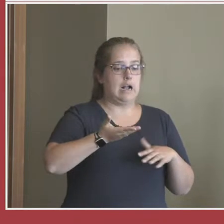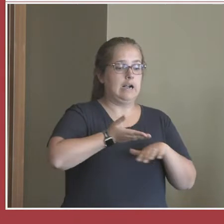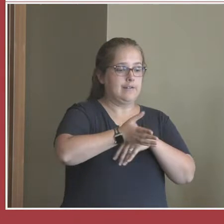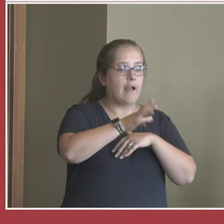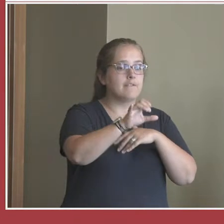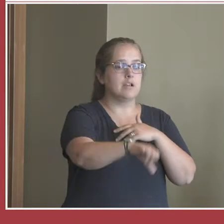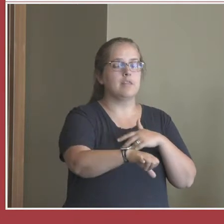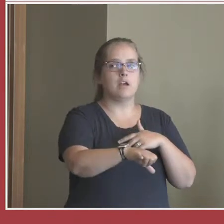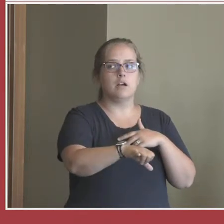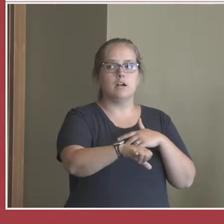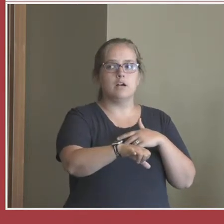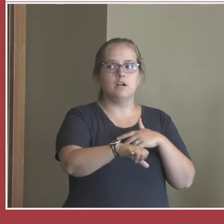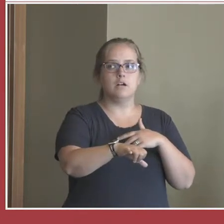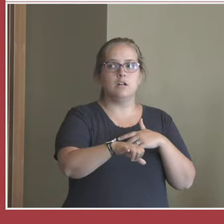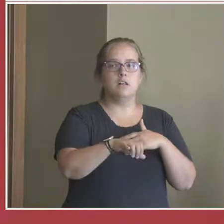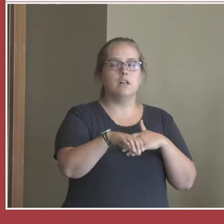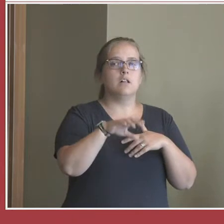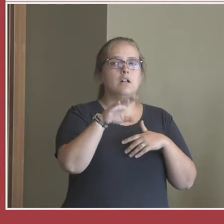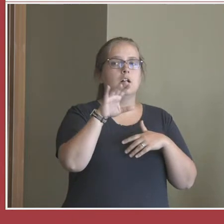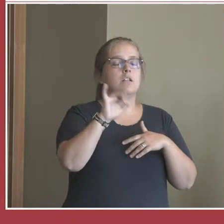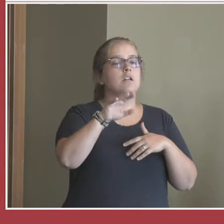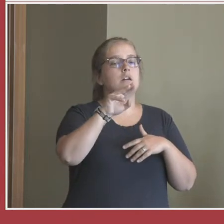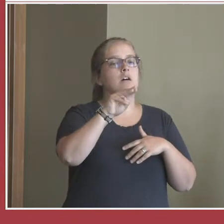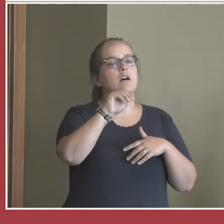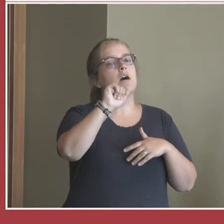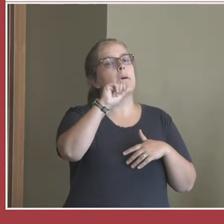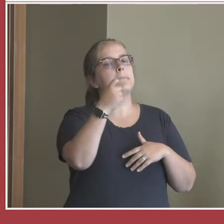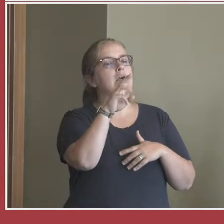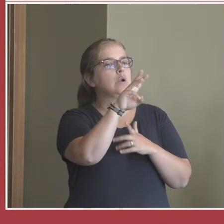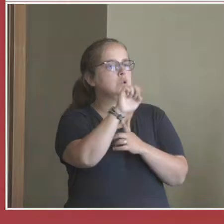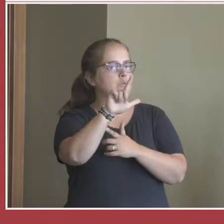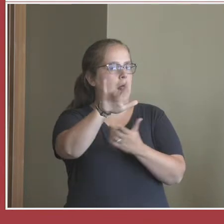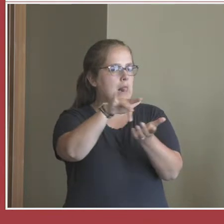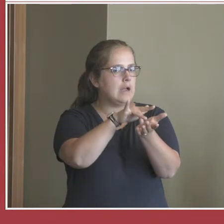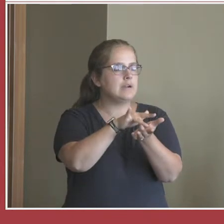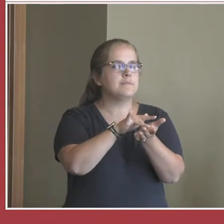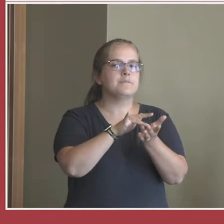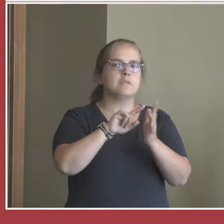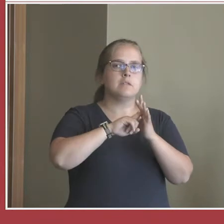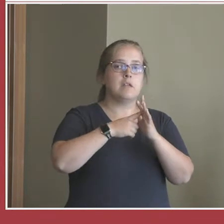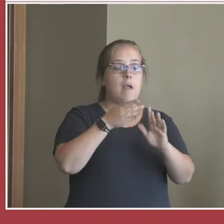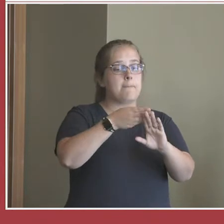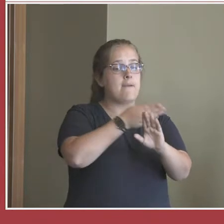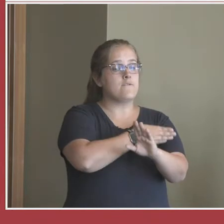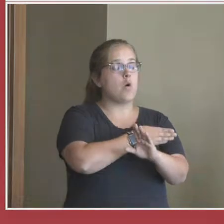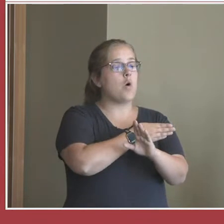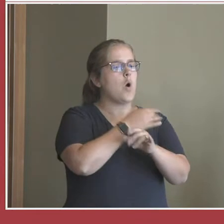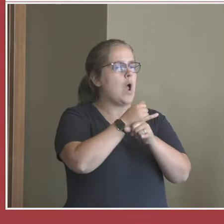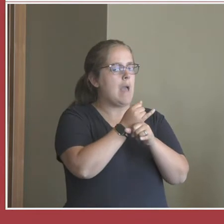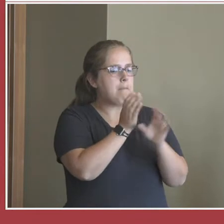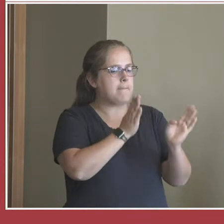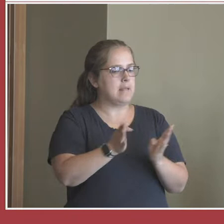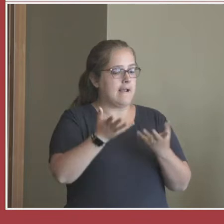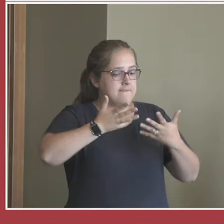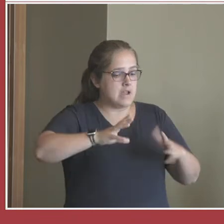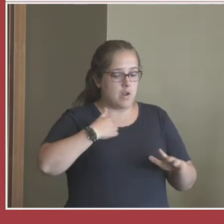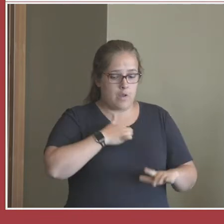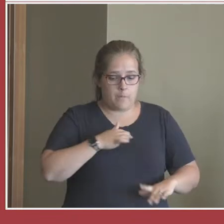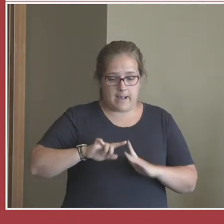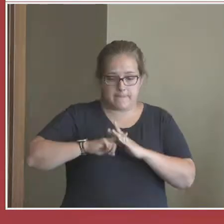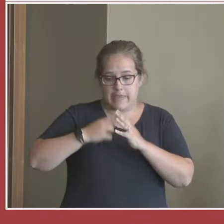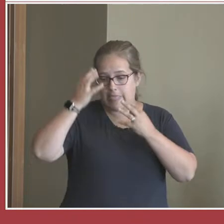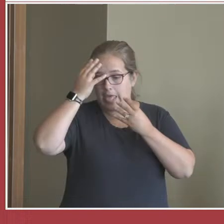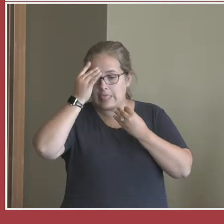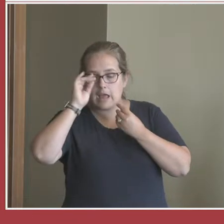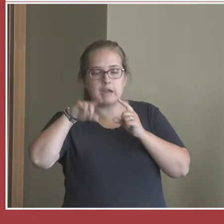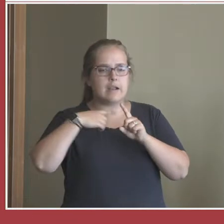begin the Robert Maxwell Center. And the first thing was to begin before the campus planning was all done, and as we began